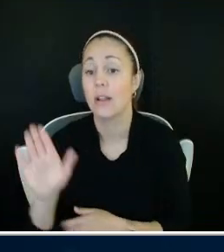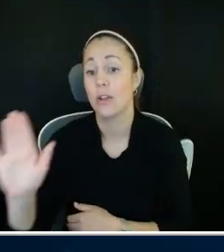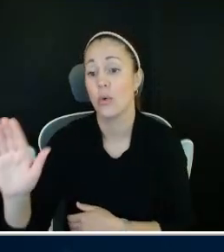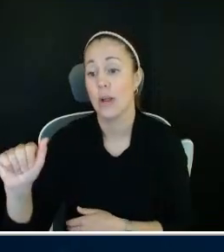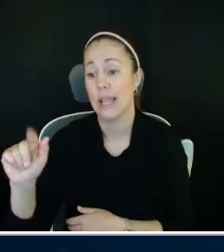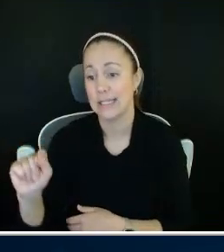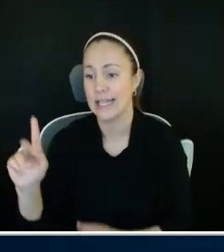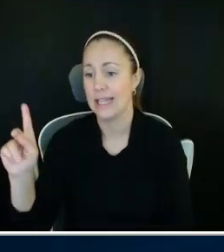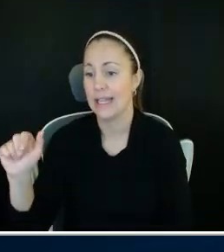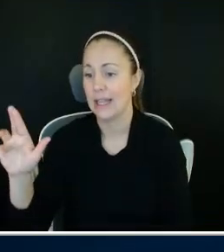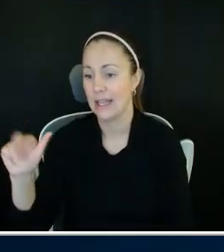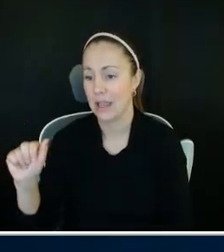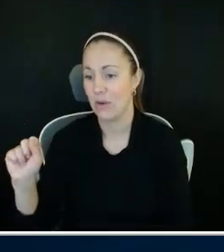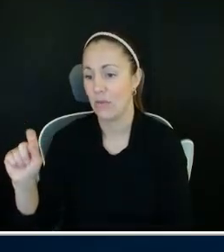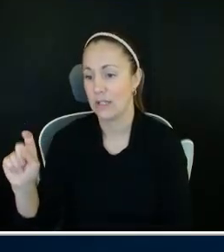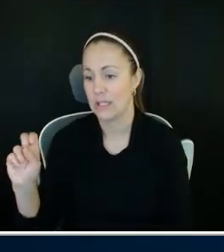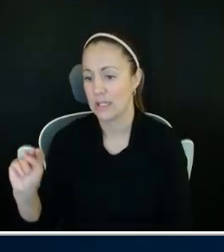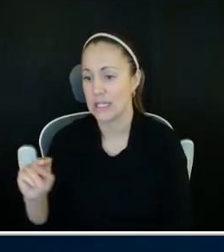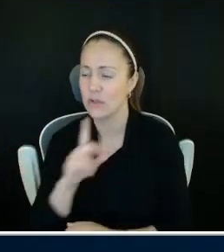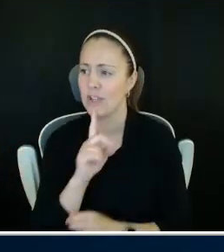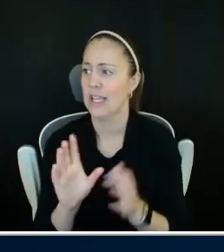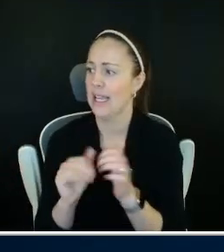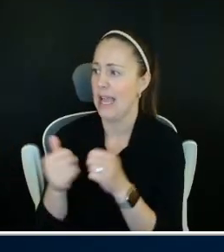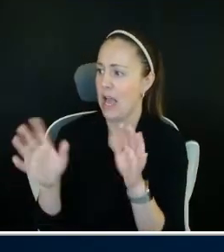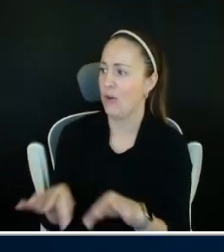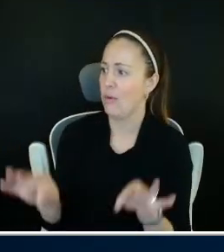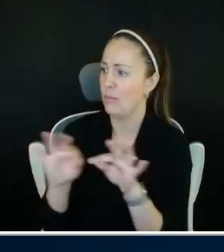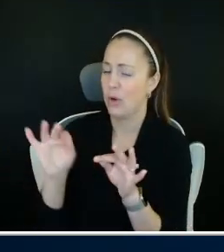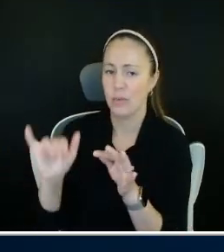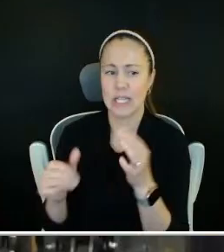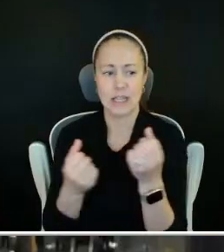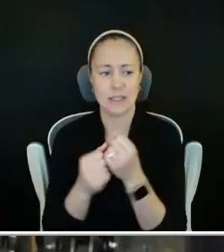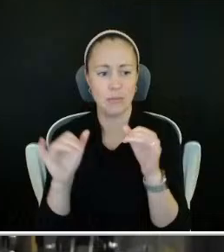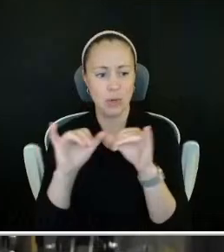process. How important was that support system for you?